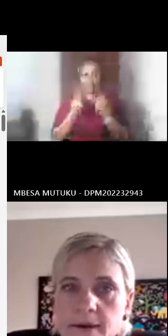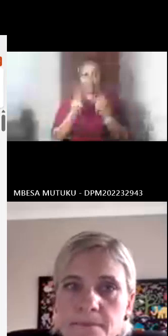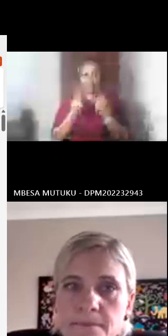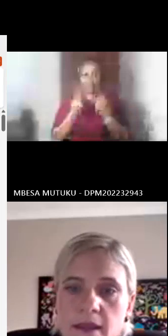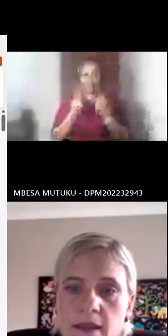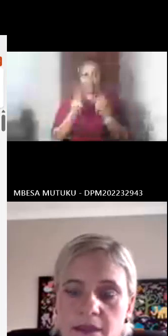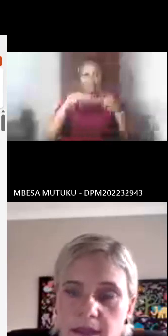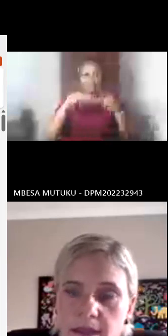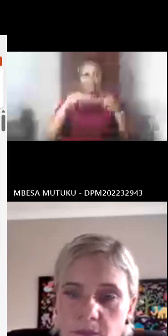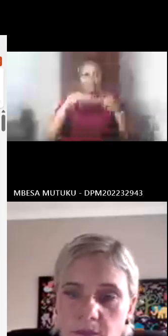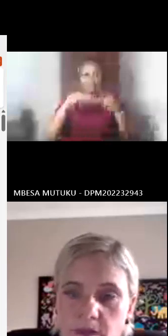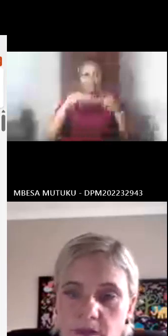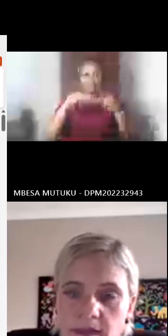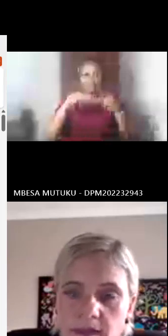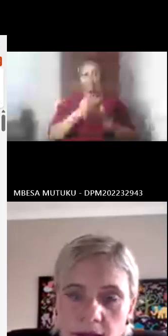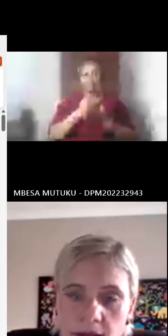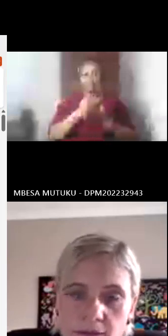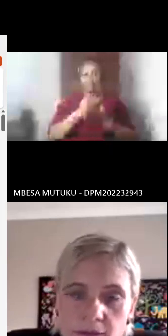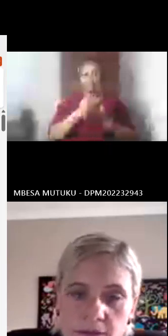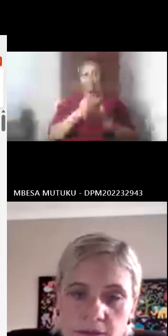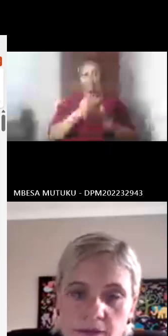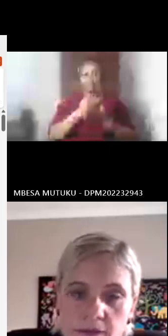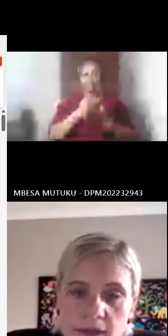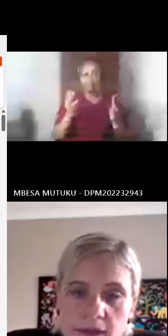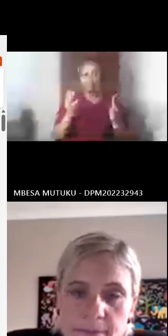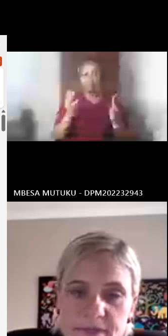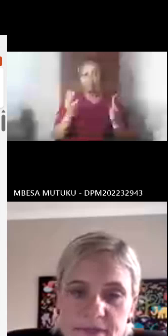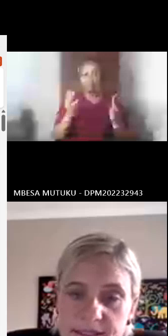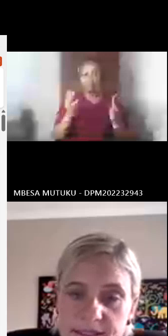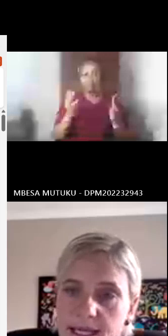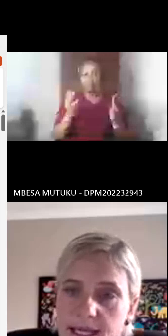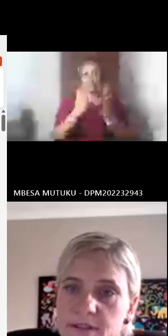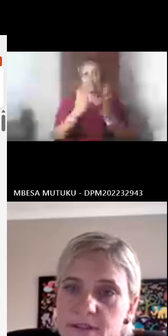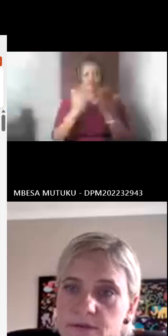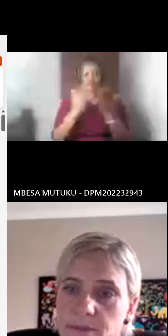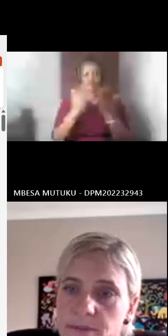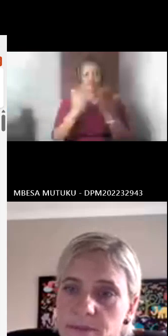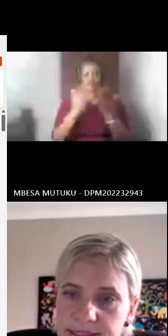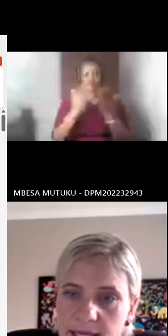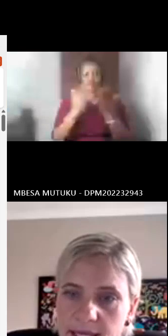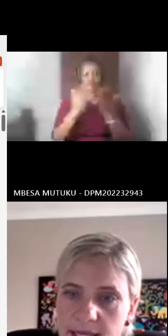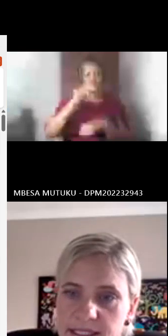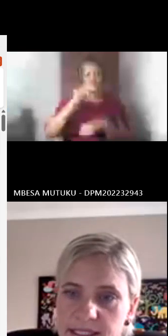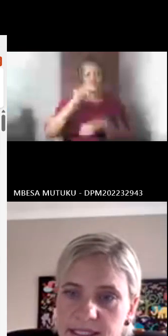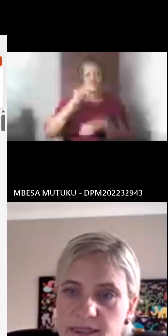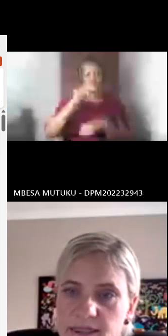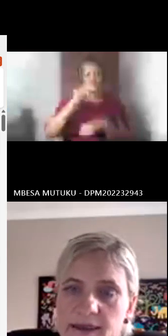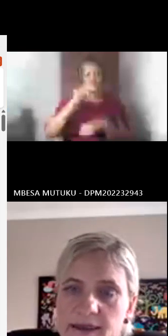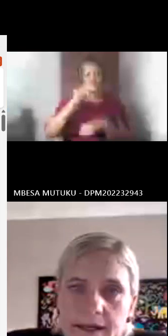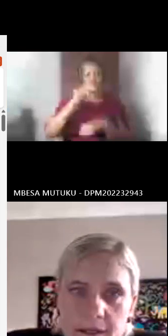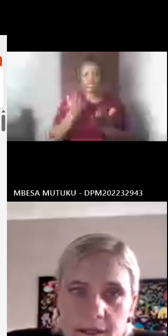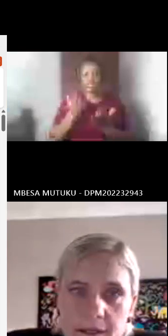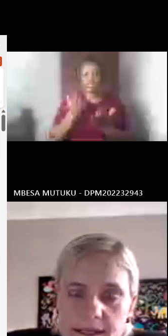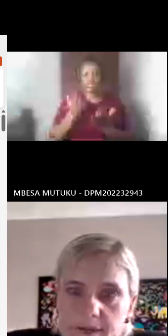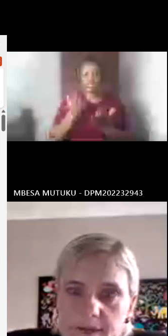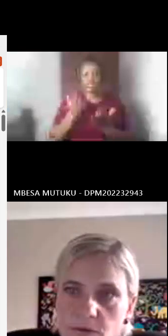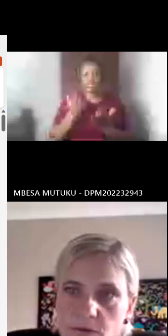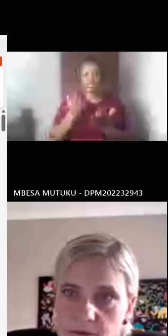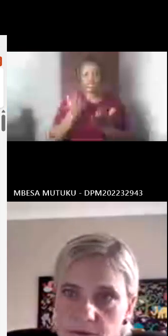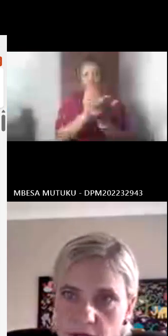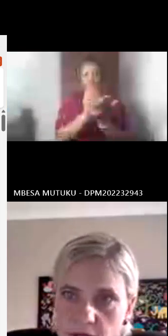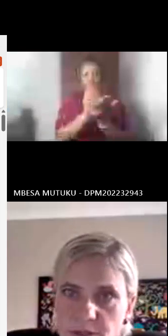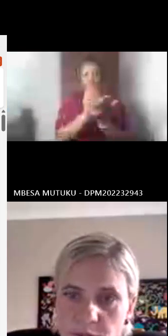and that it will allow you to take the time to submit an application and